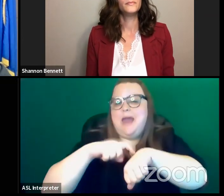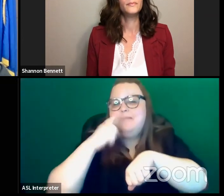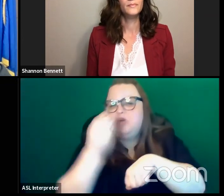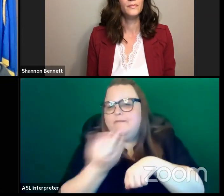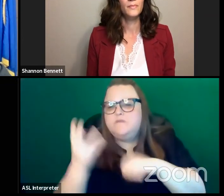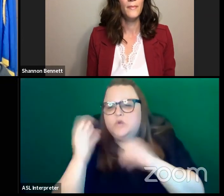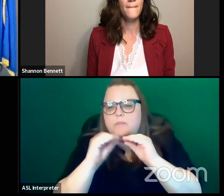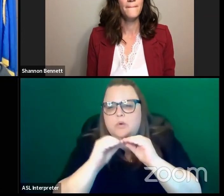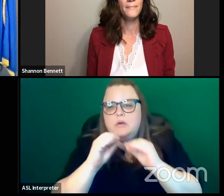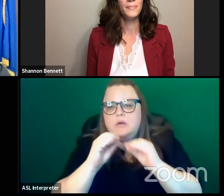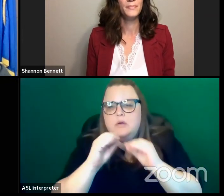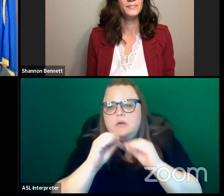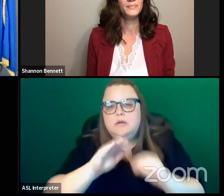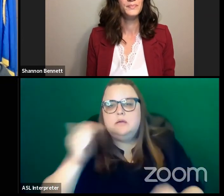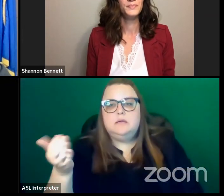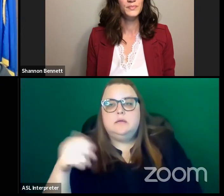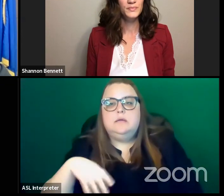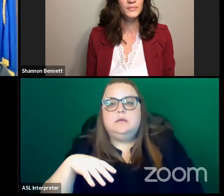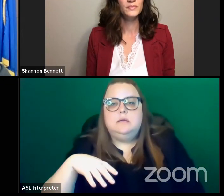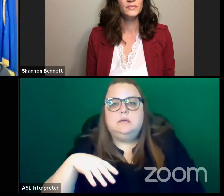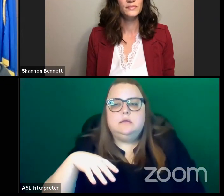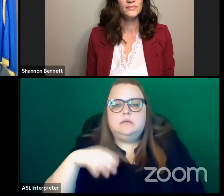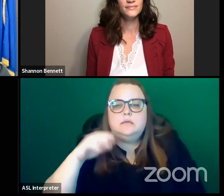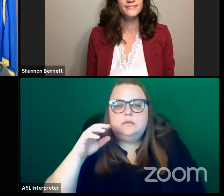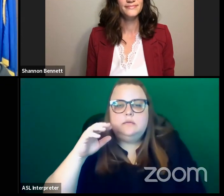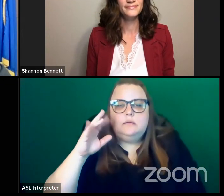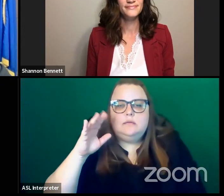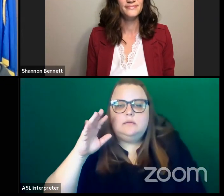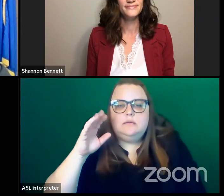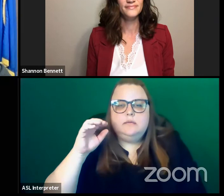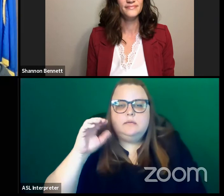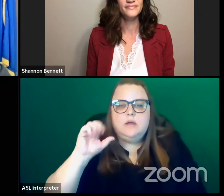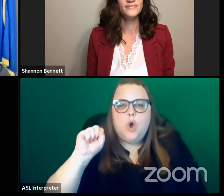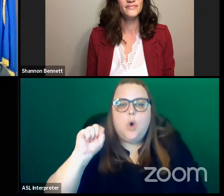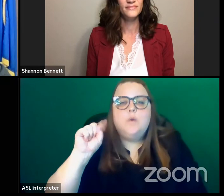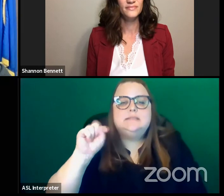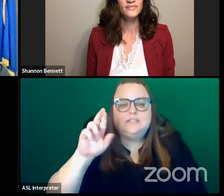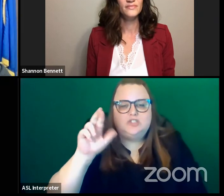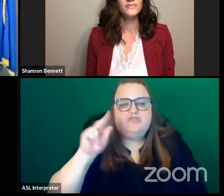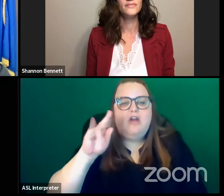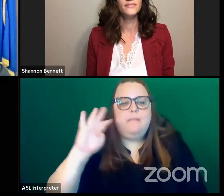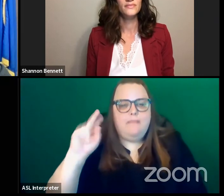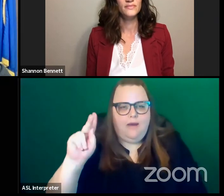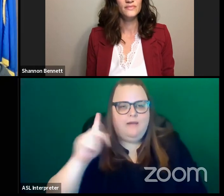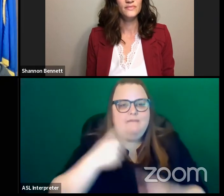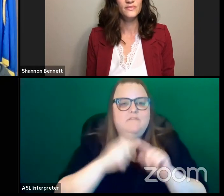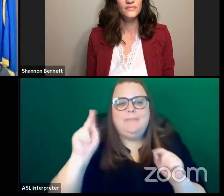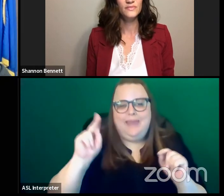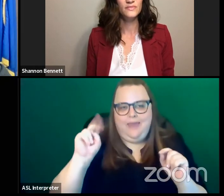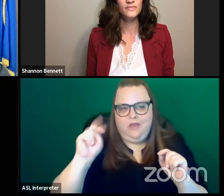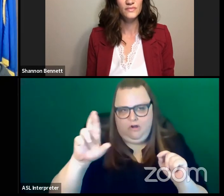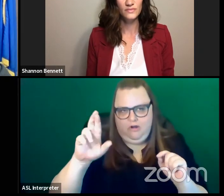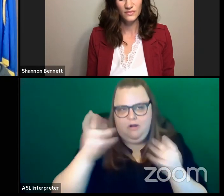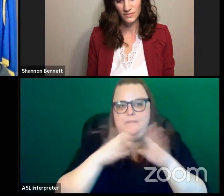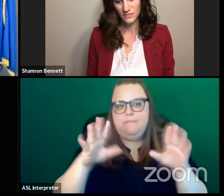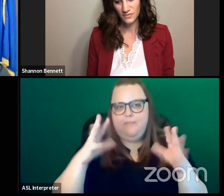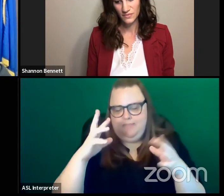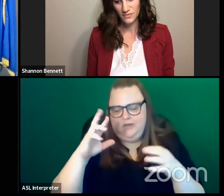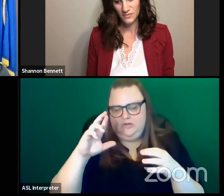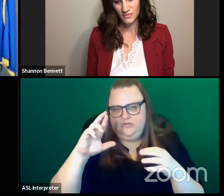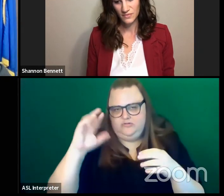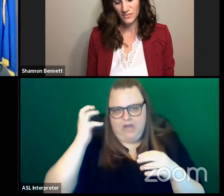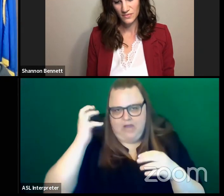Ms. Starbuck from KUNR Public Radio. Hi, I just have a question, I guess, about what you guys are doing to make sure that people